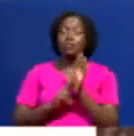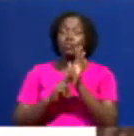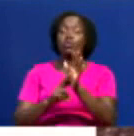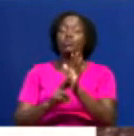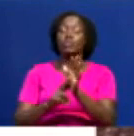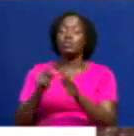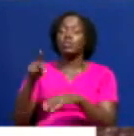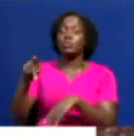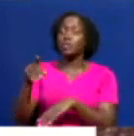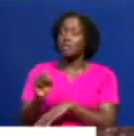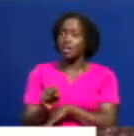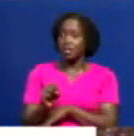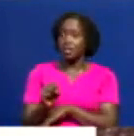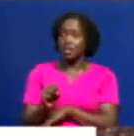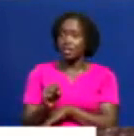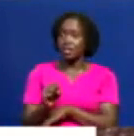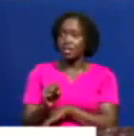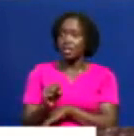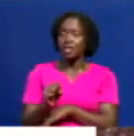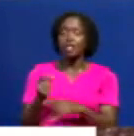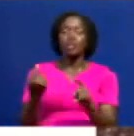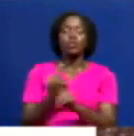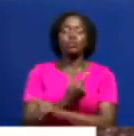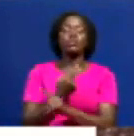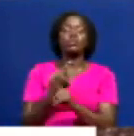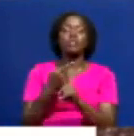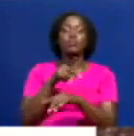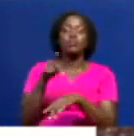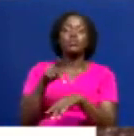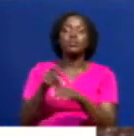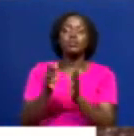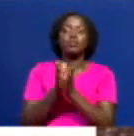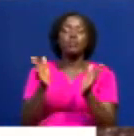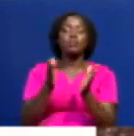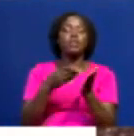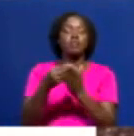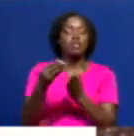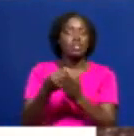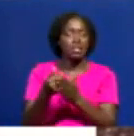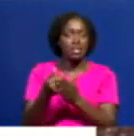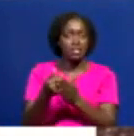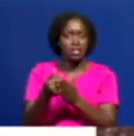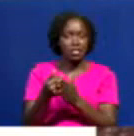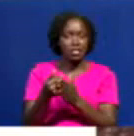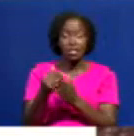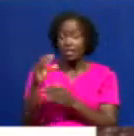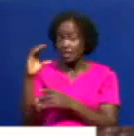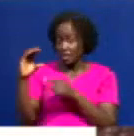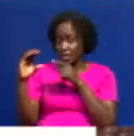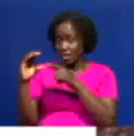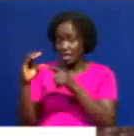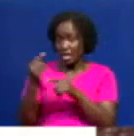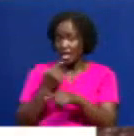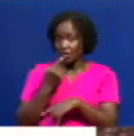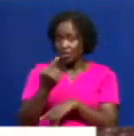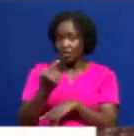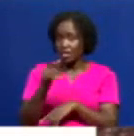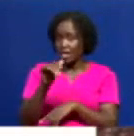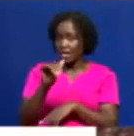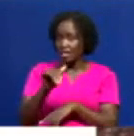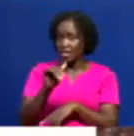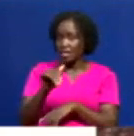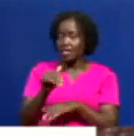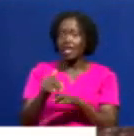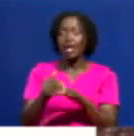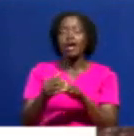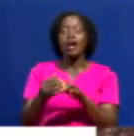of principal secretary, contrary to the principles of public finance. C, an order that the said advert